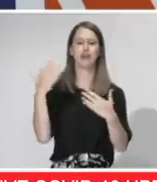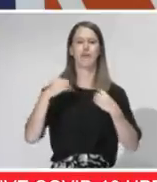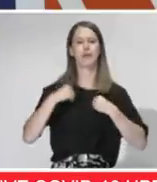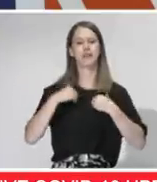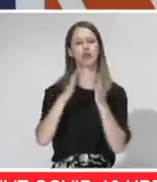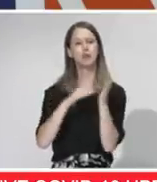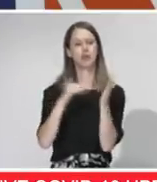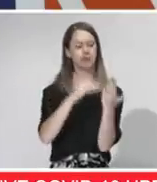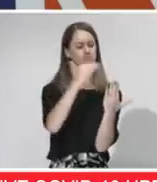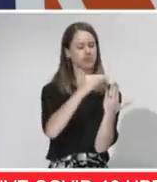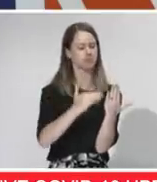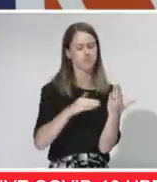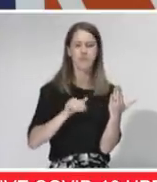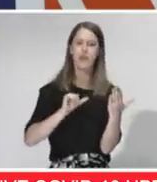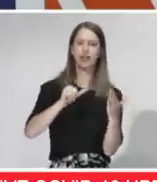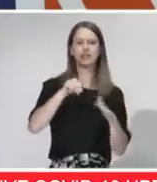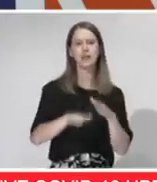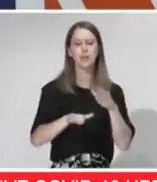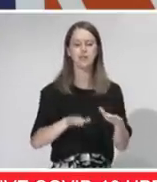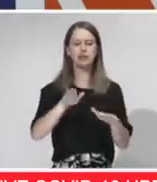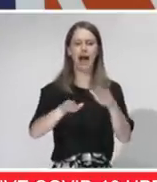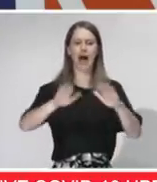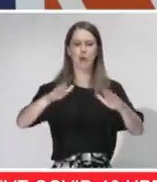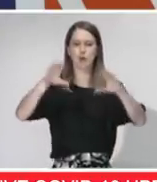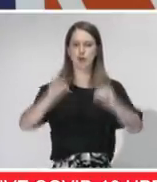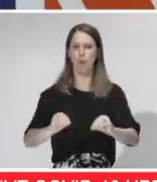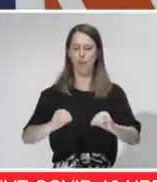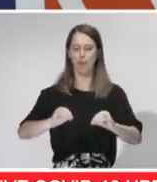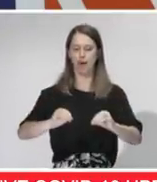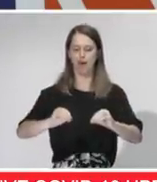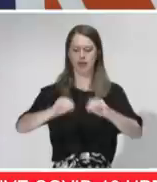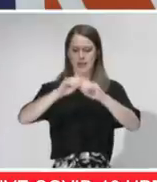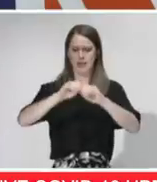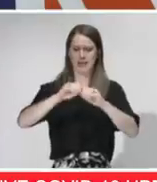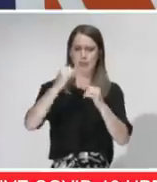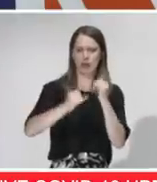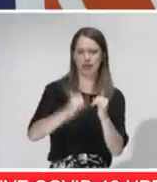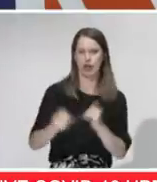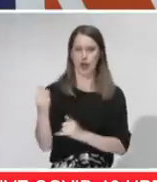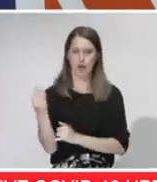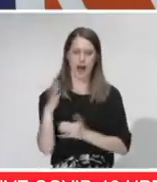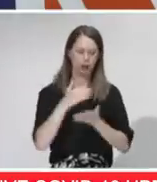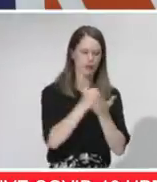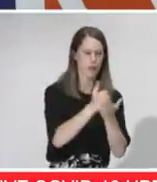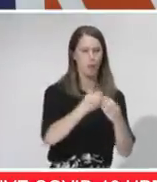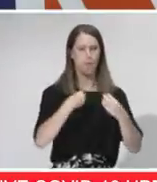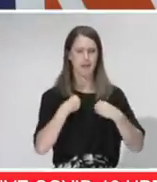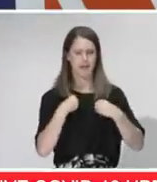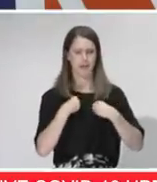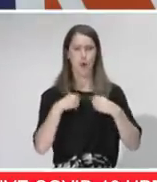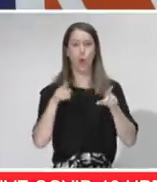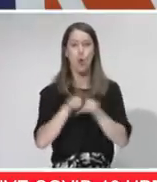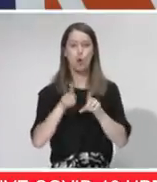New Zealand, setting out the next steps in our plan to cushion the impact of lockdown, including further measures to assist businesses. He will